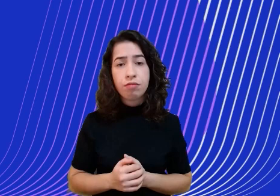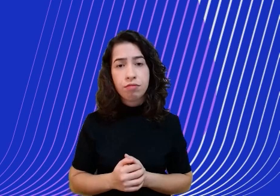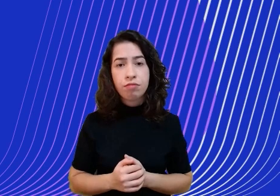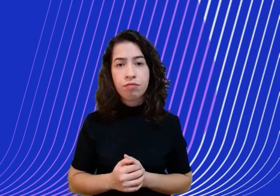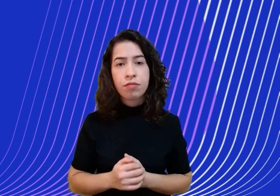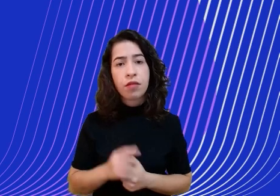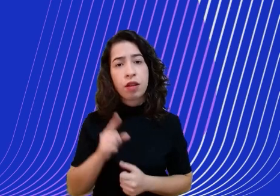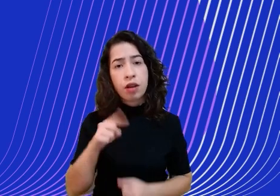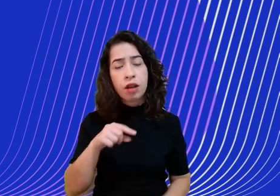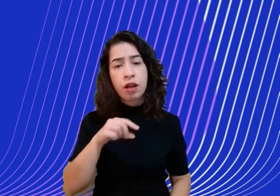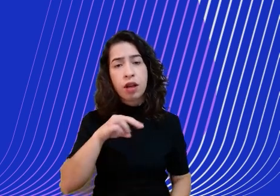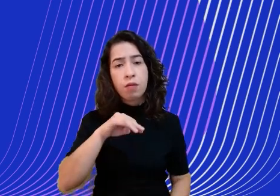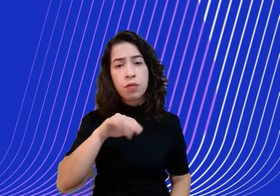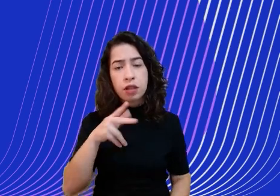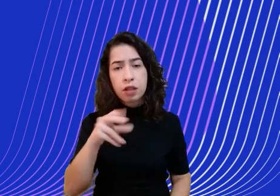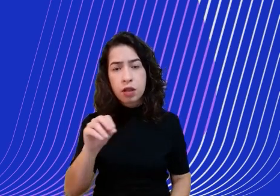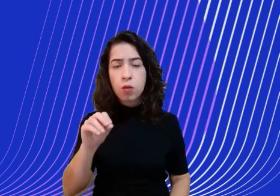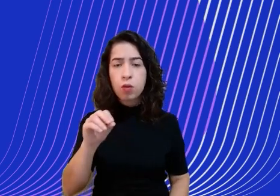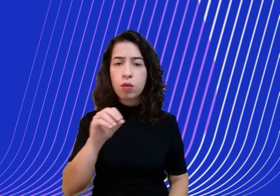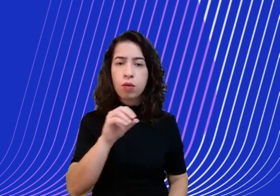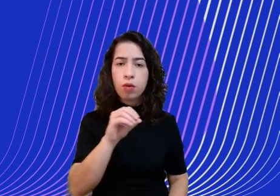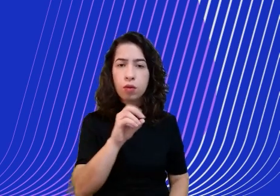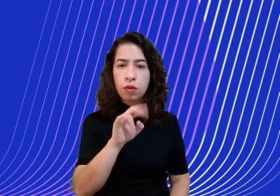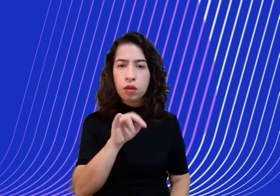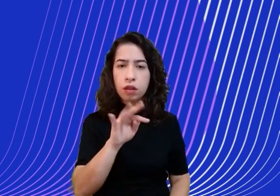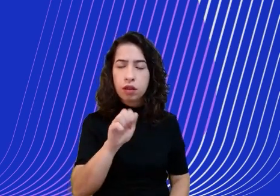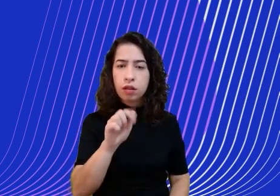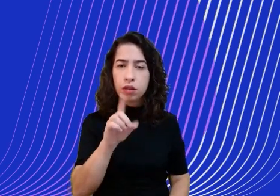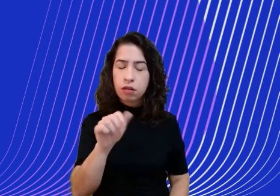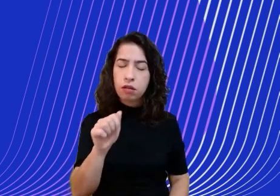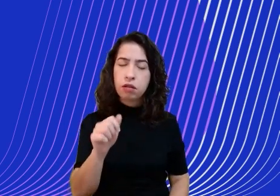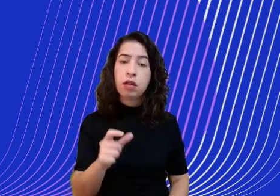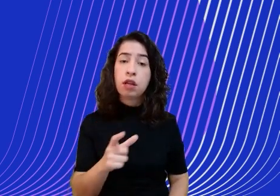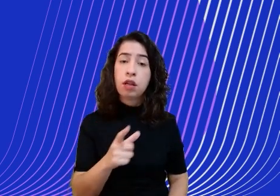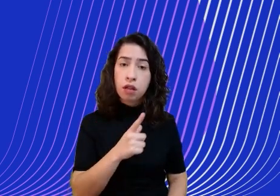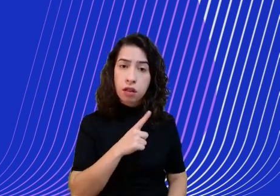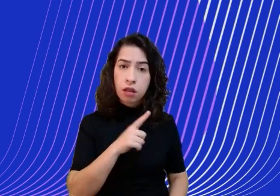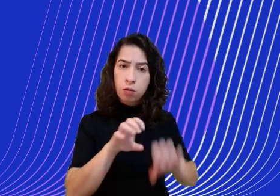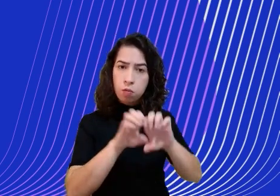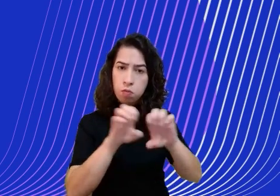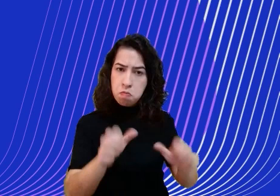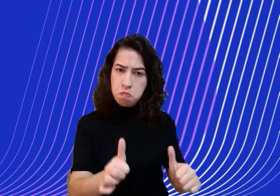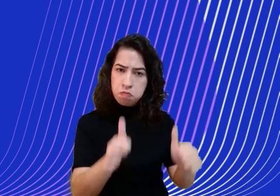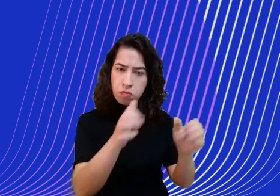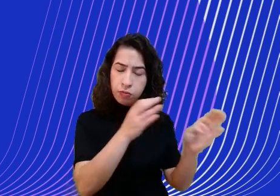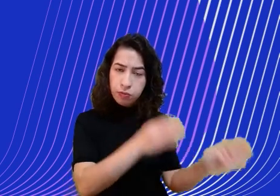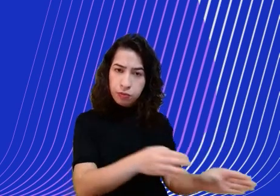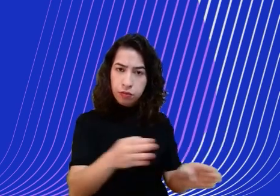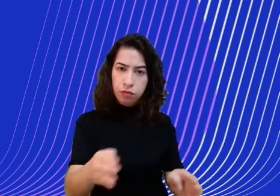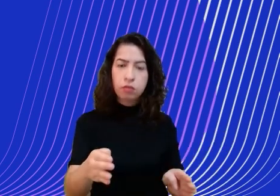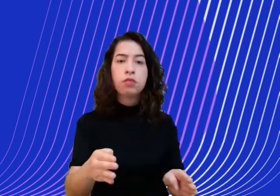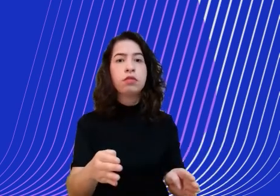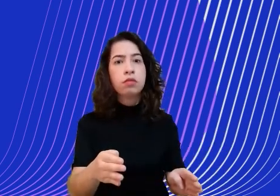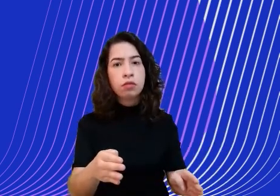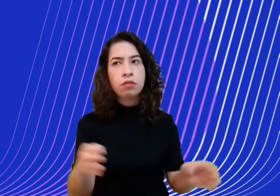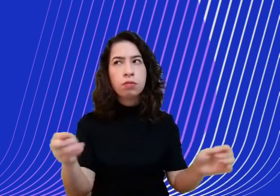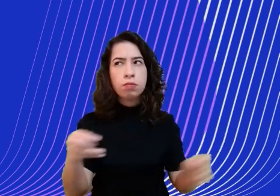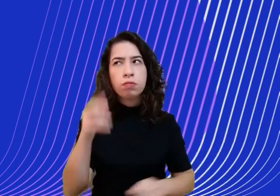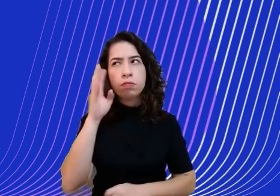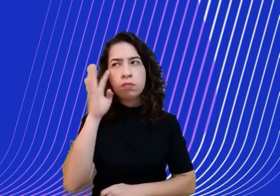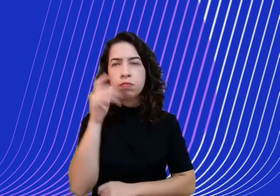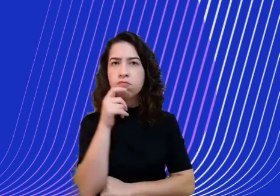that's what we call these oriented missions. When you have a well-developed organization, we start to think,